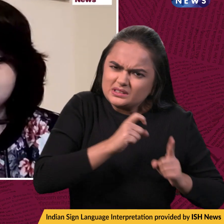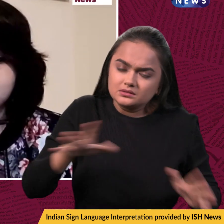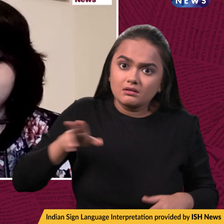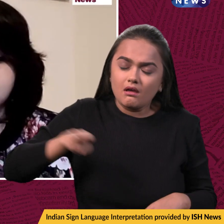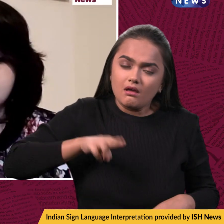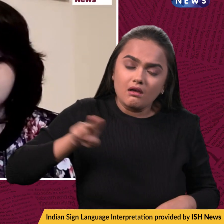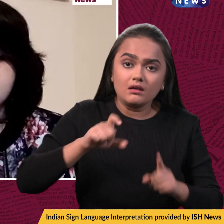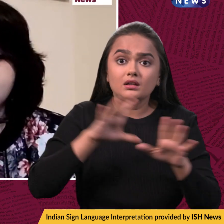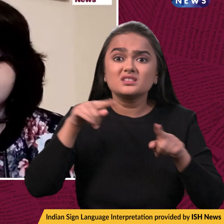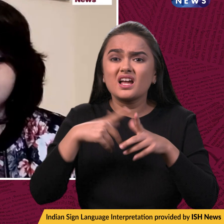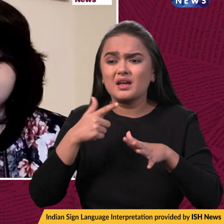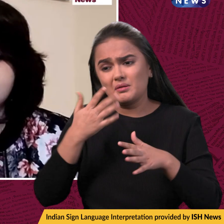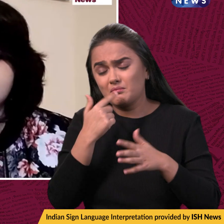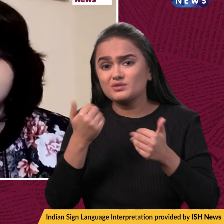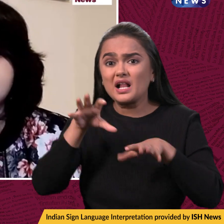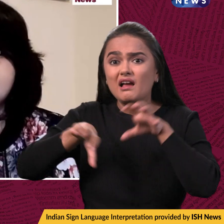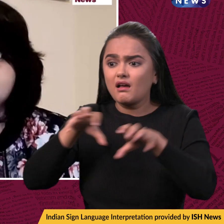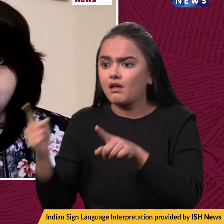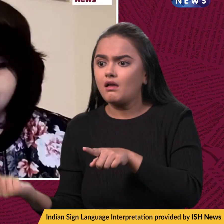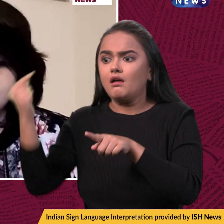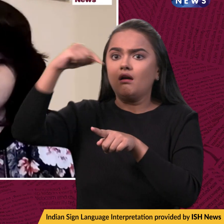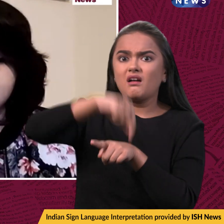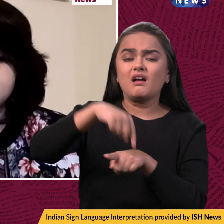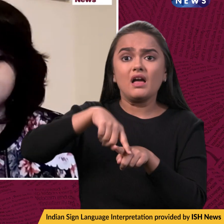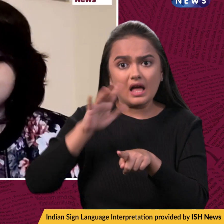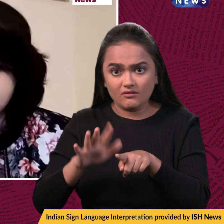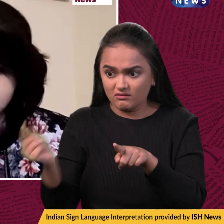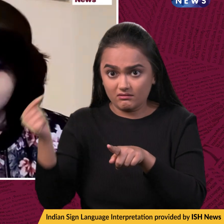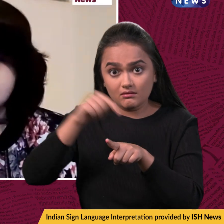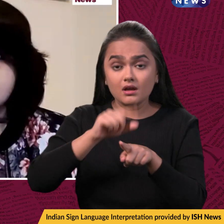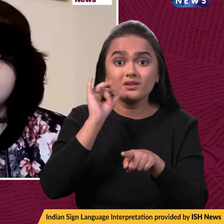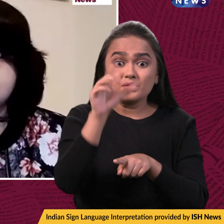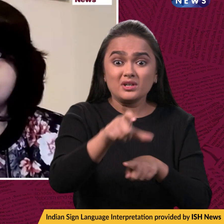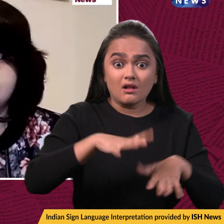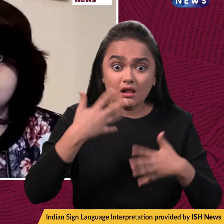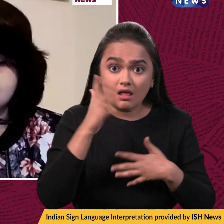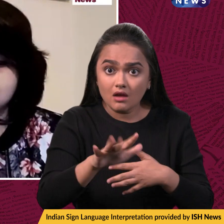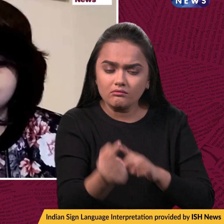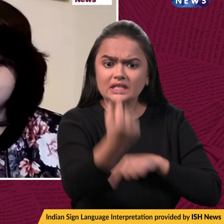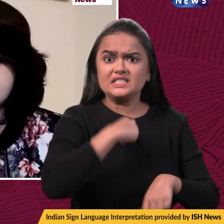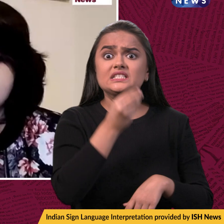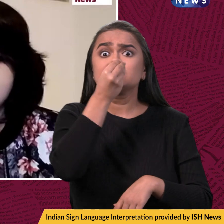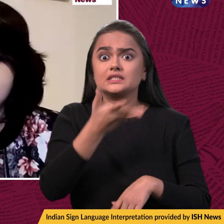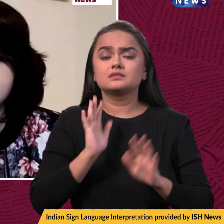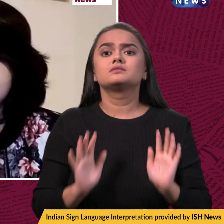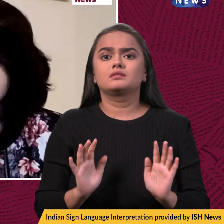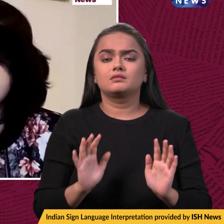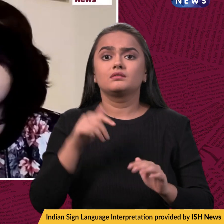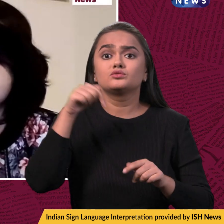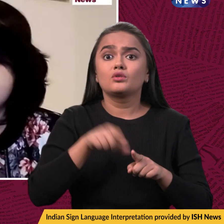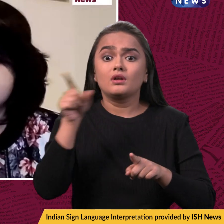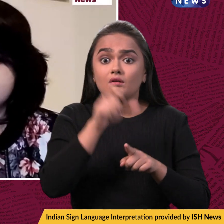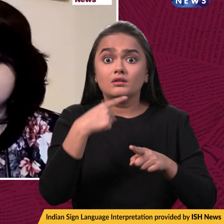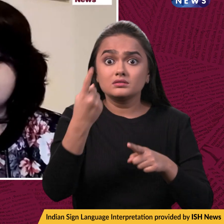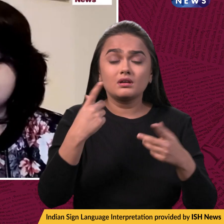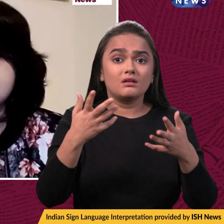this animal-borne disease also can be spread through direct contact with infected individuals. Now, the virus is